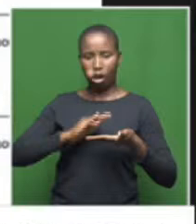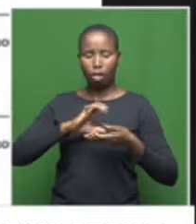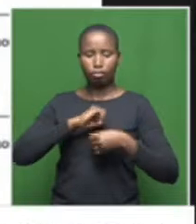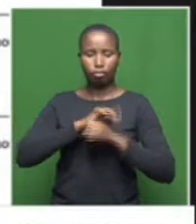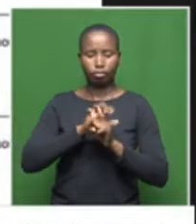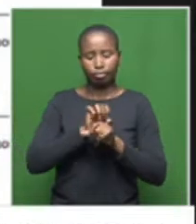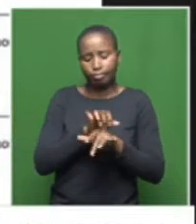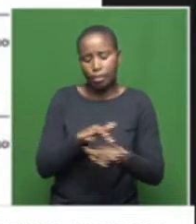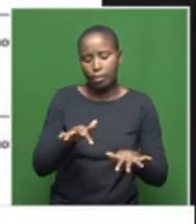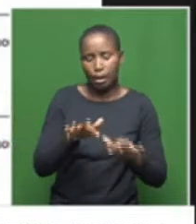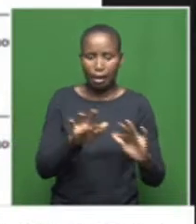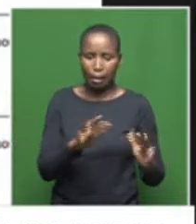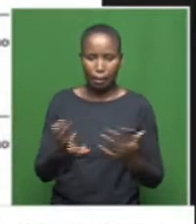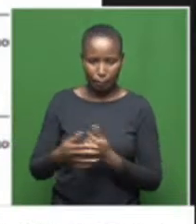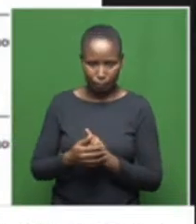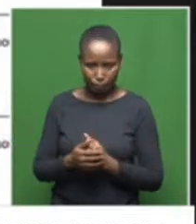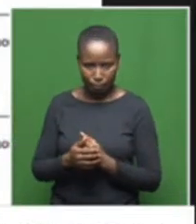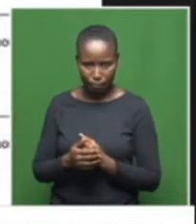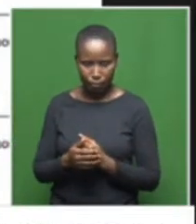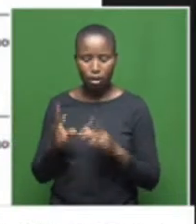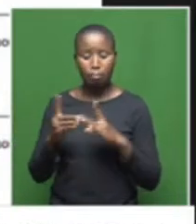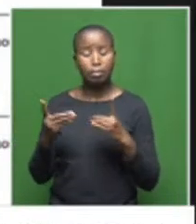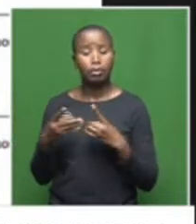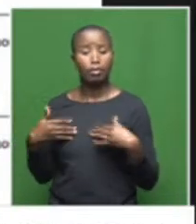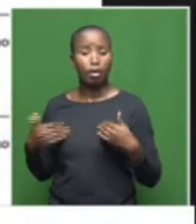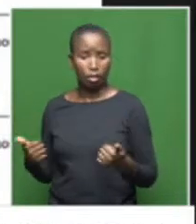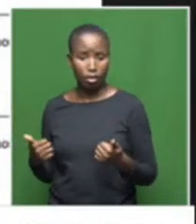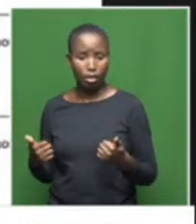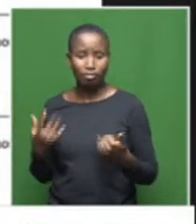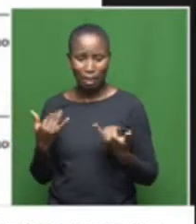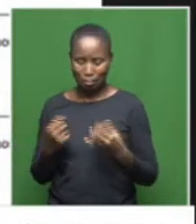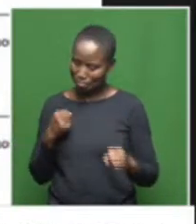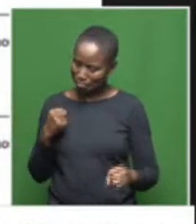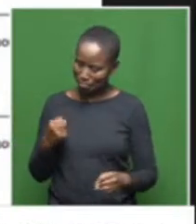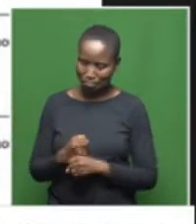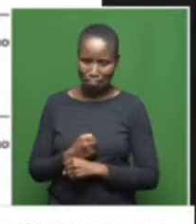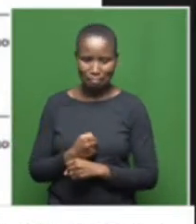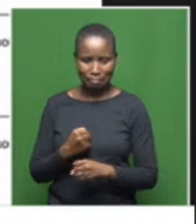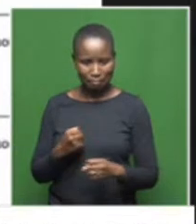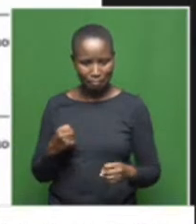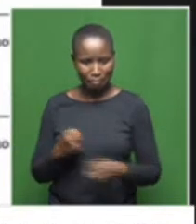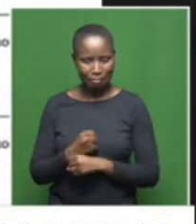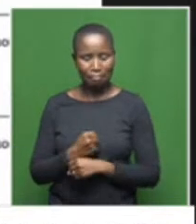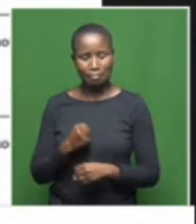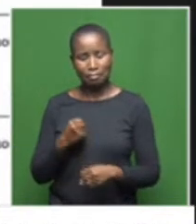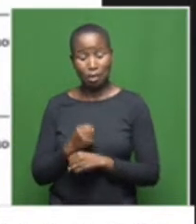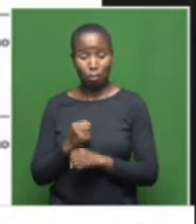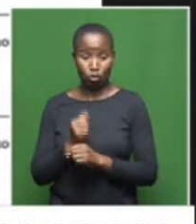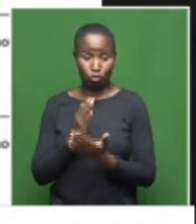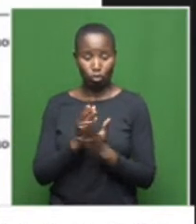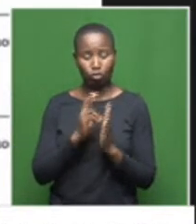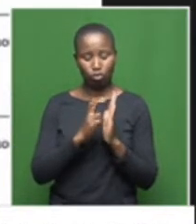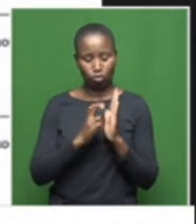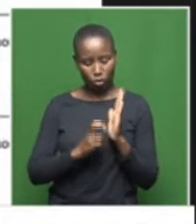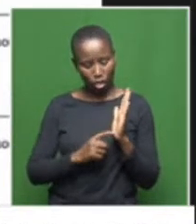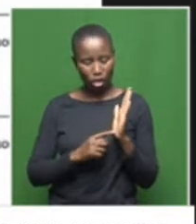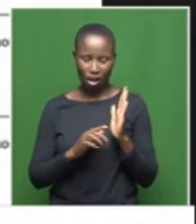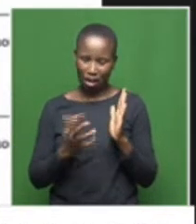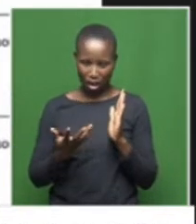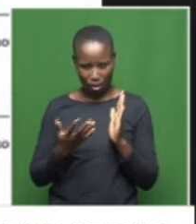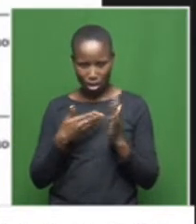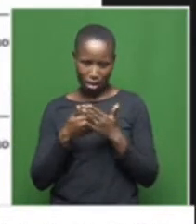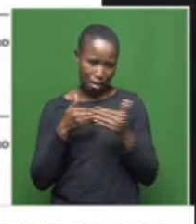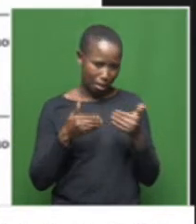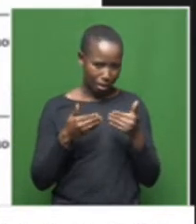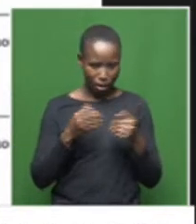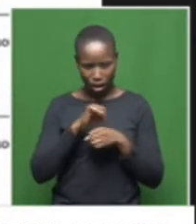The Health Department has been hard at work revising its regulations to control notifiable